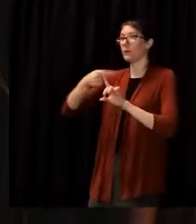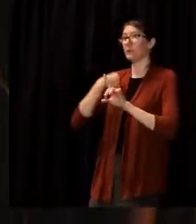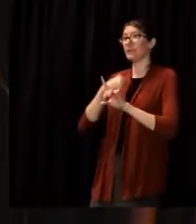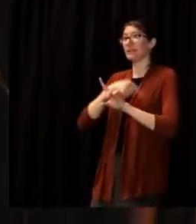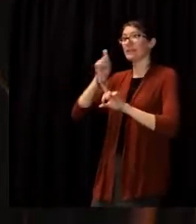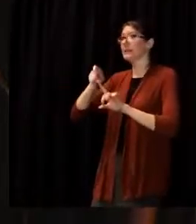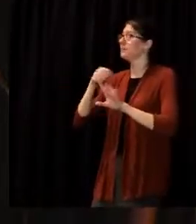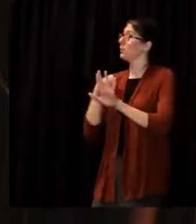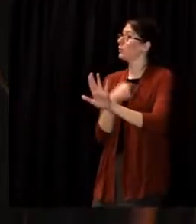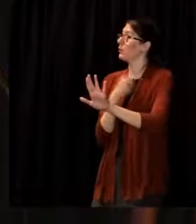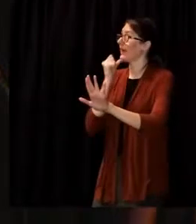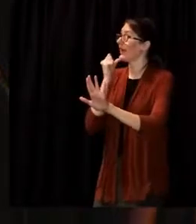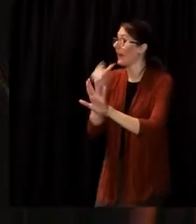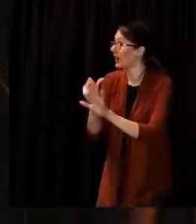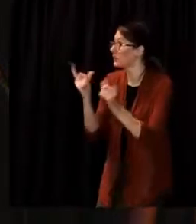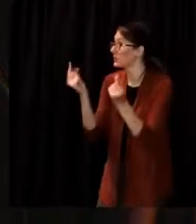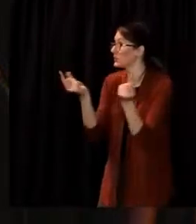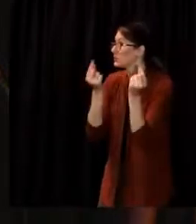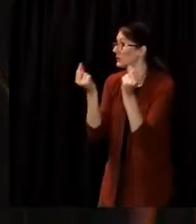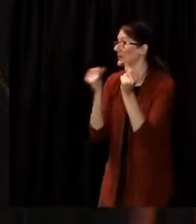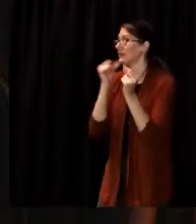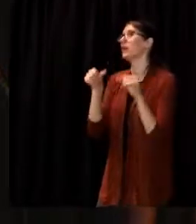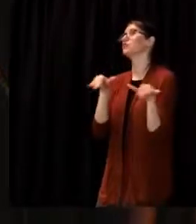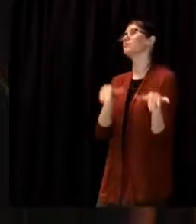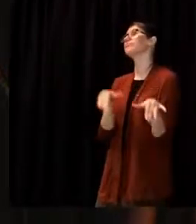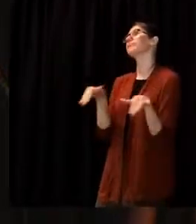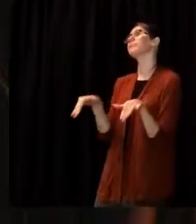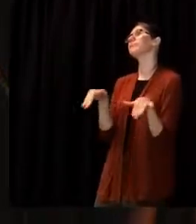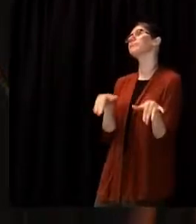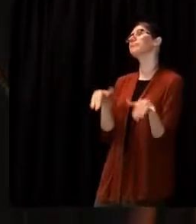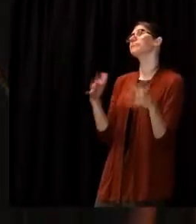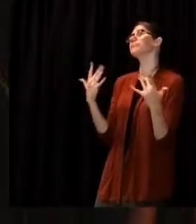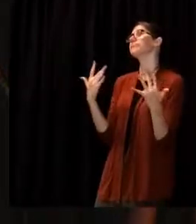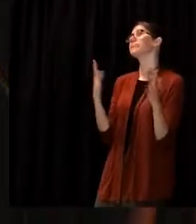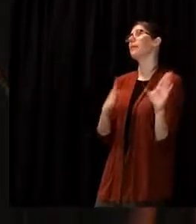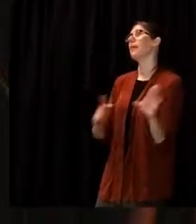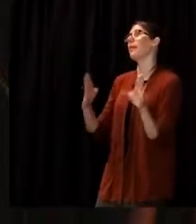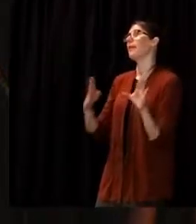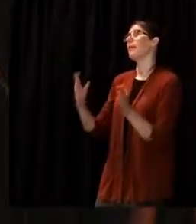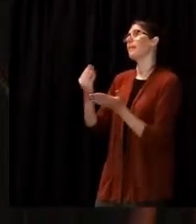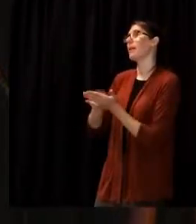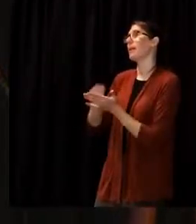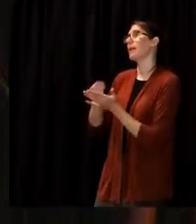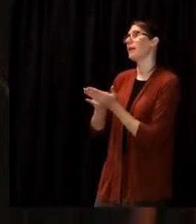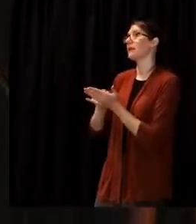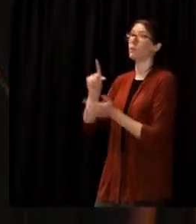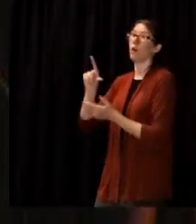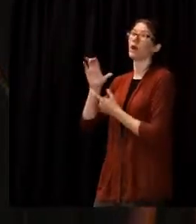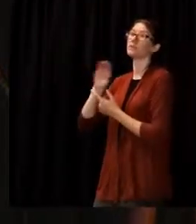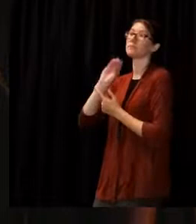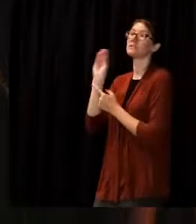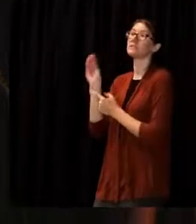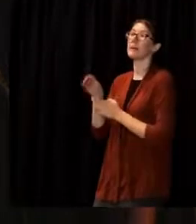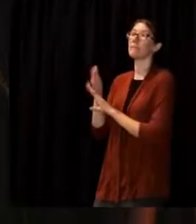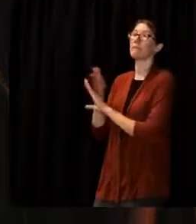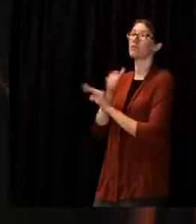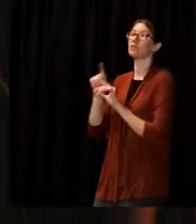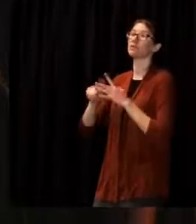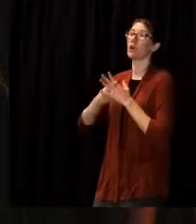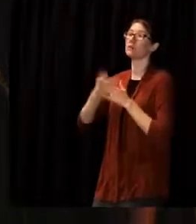you what we're not going to do. We are not going to sit still and wait for a plan and a funding to be at 100% before we go.